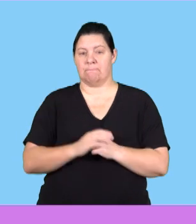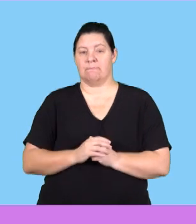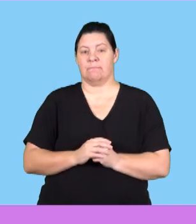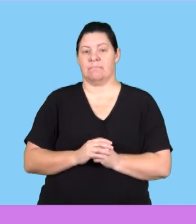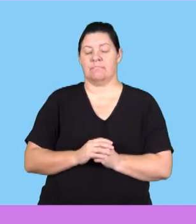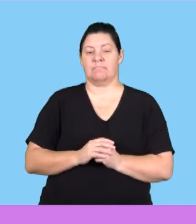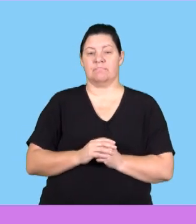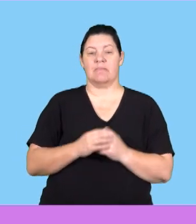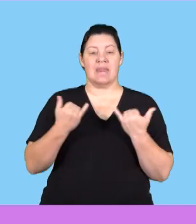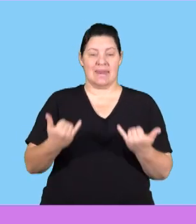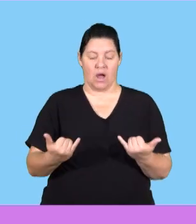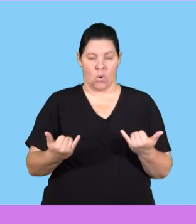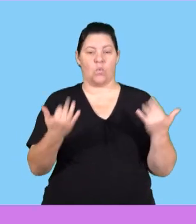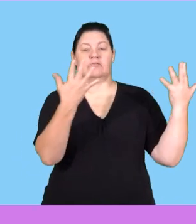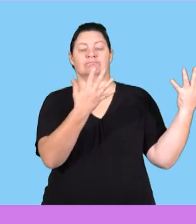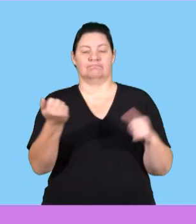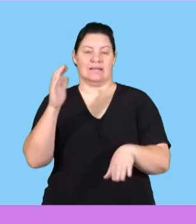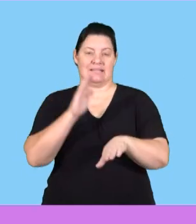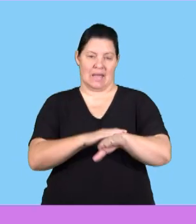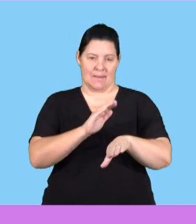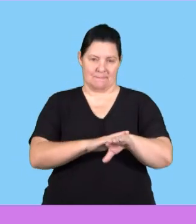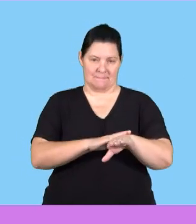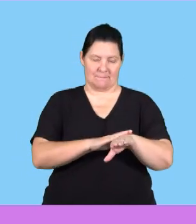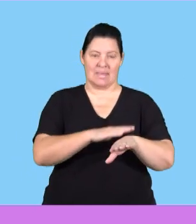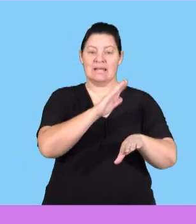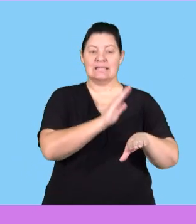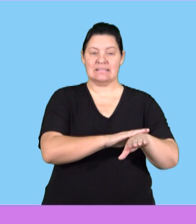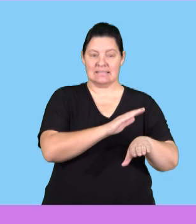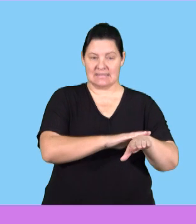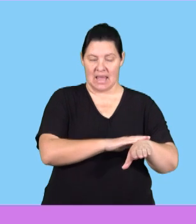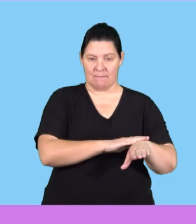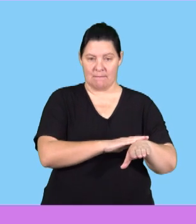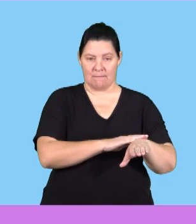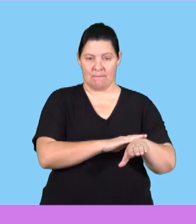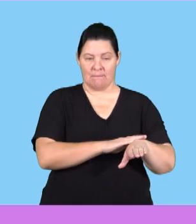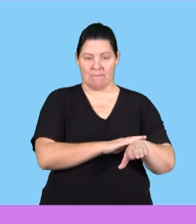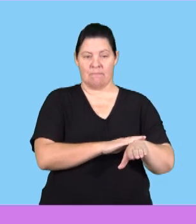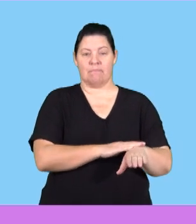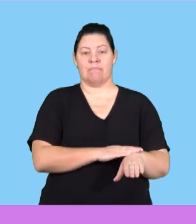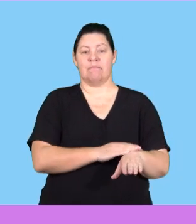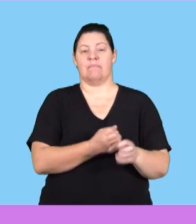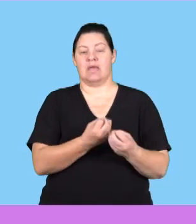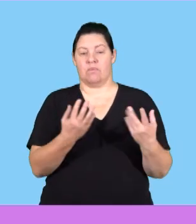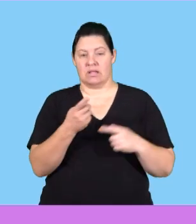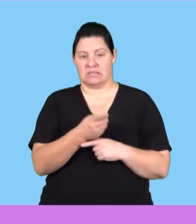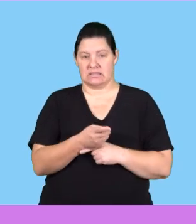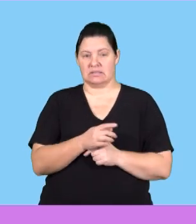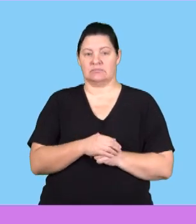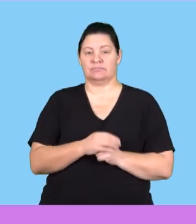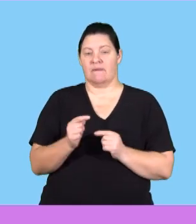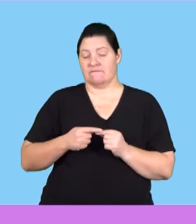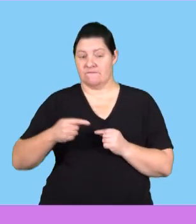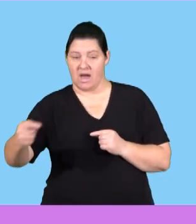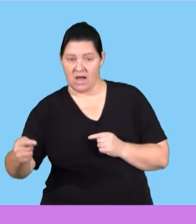kilometers. Then we can calculate the time. The time that we are calculating is then we take